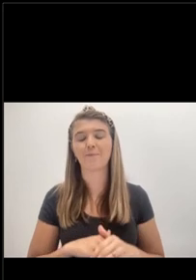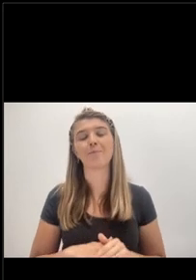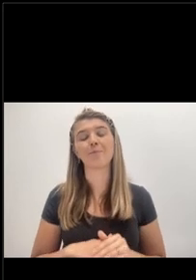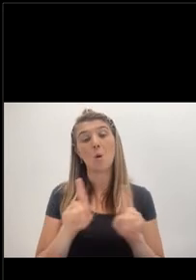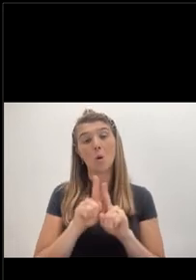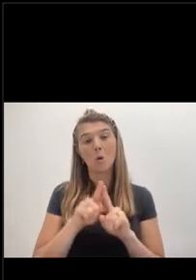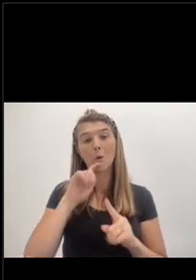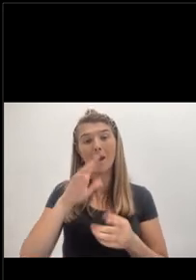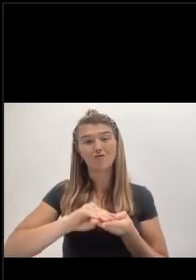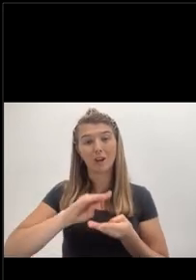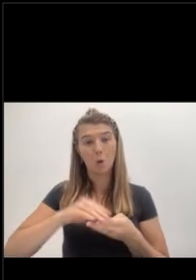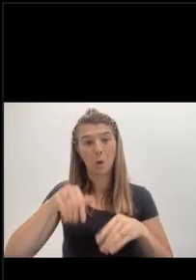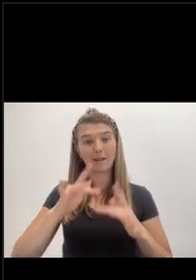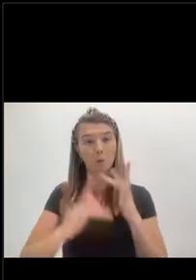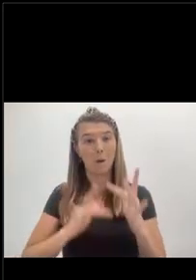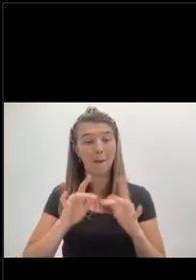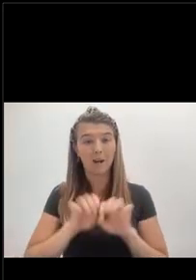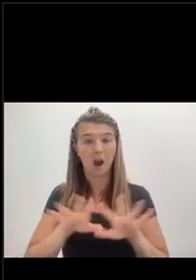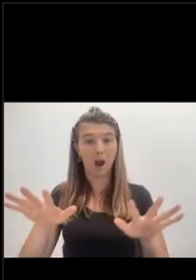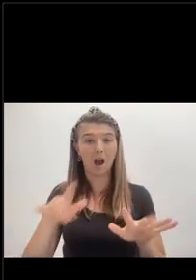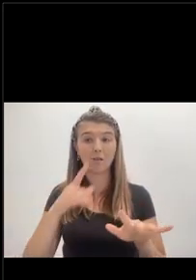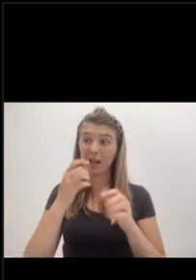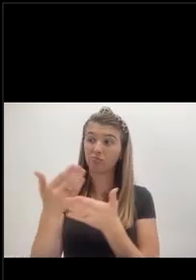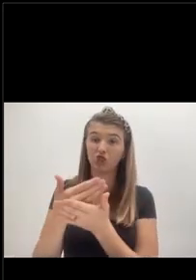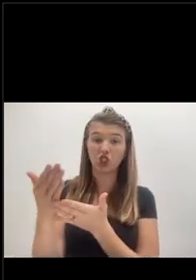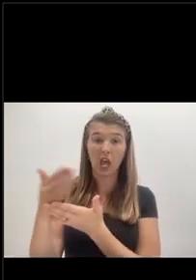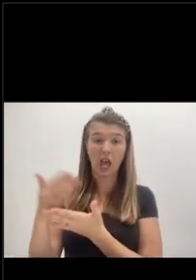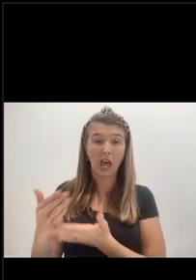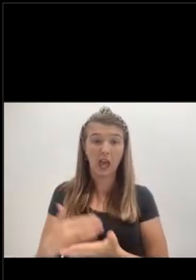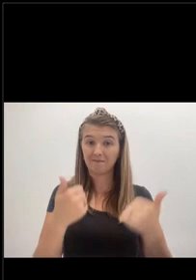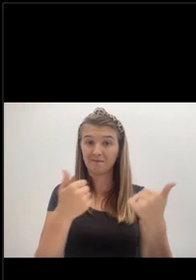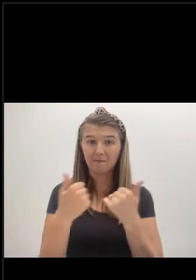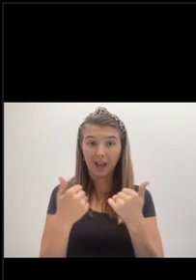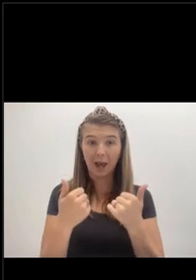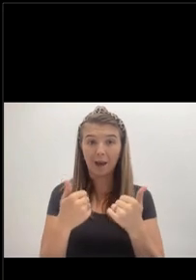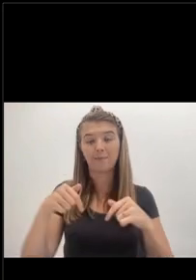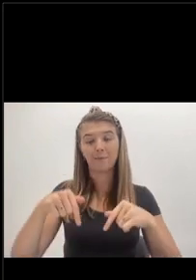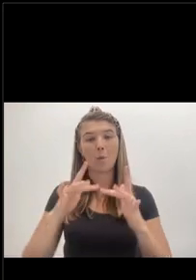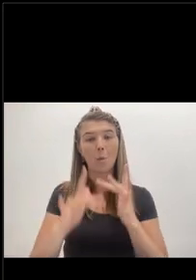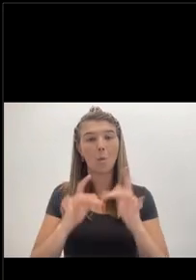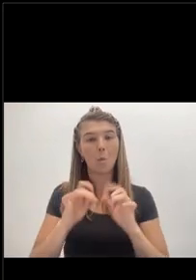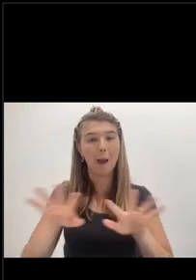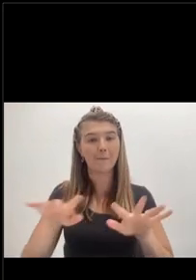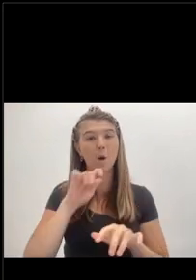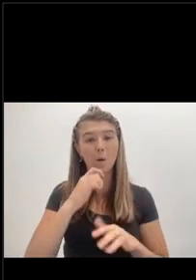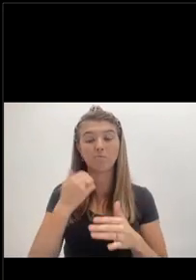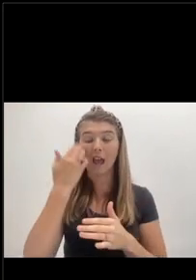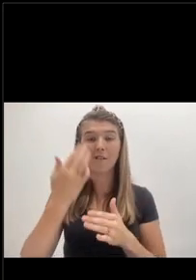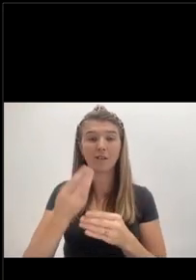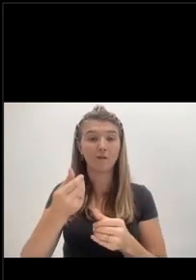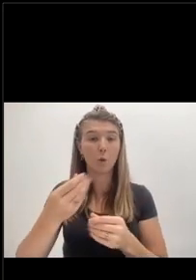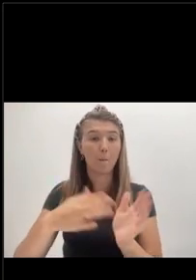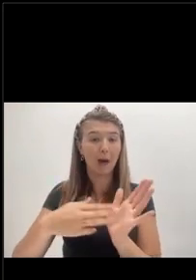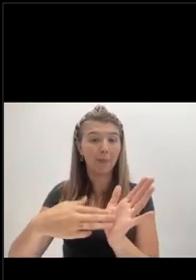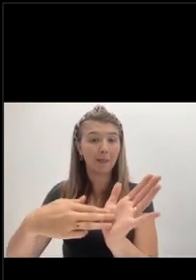webinar available if you want to share that as well. We're running these webinars every few months as part of a series, and the